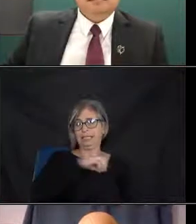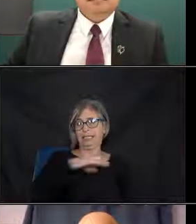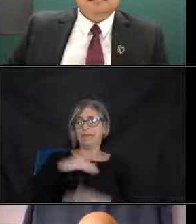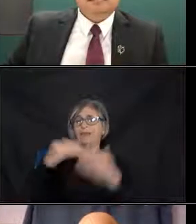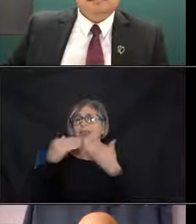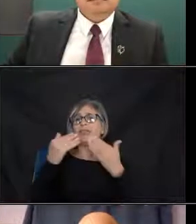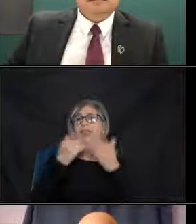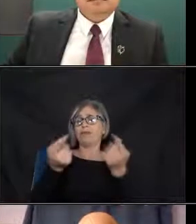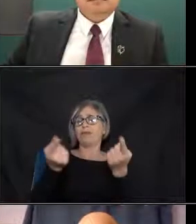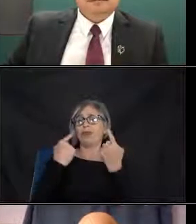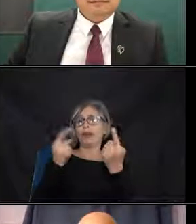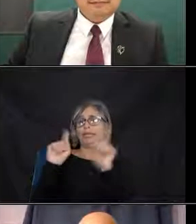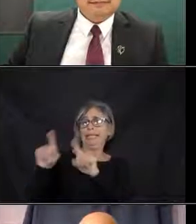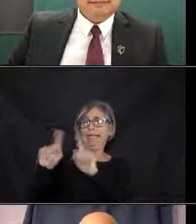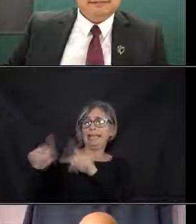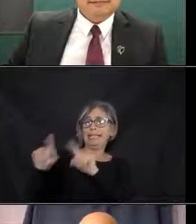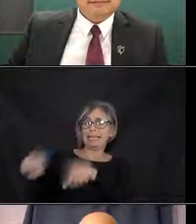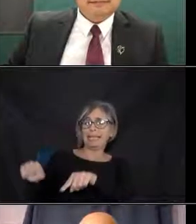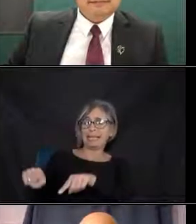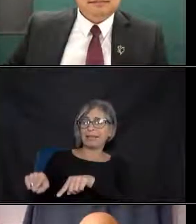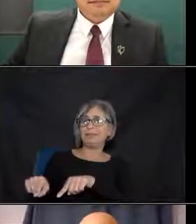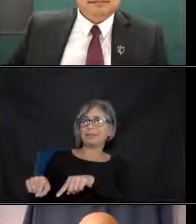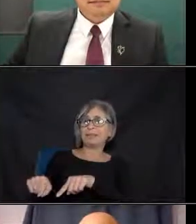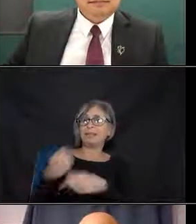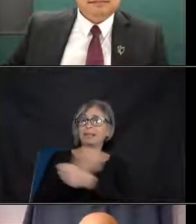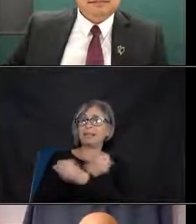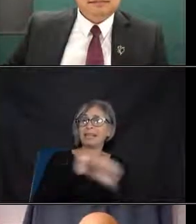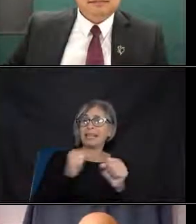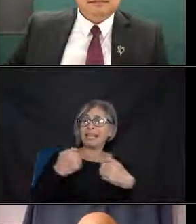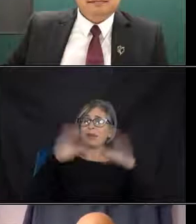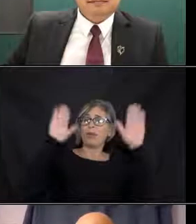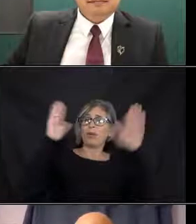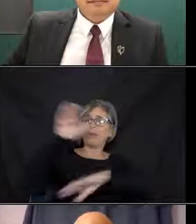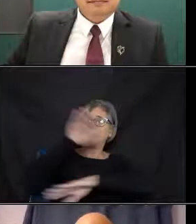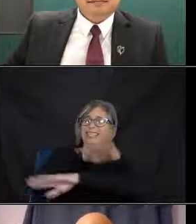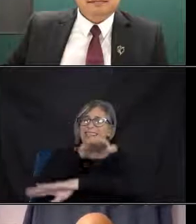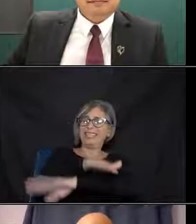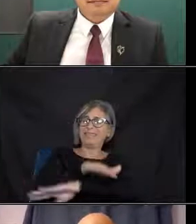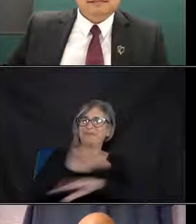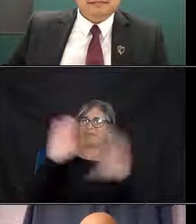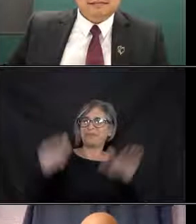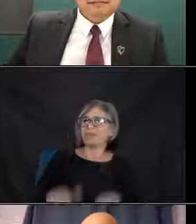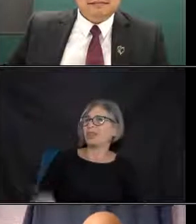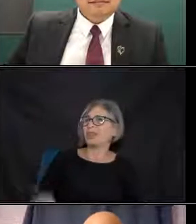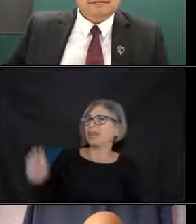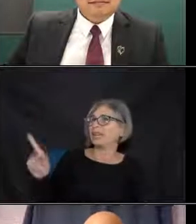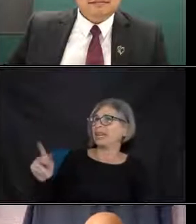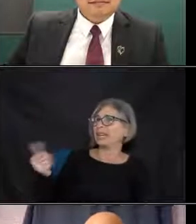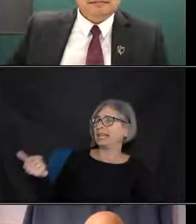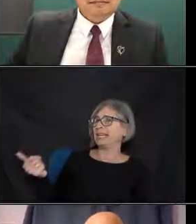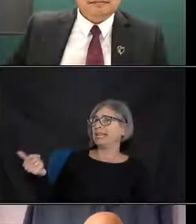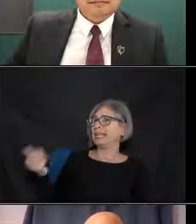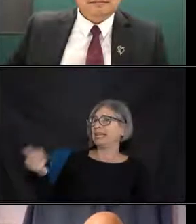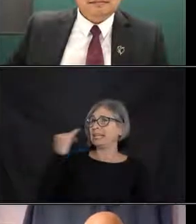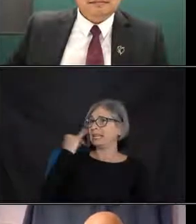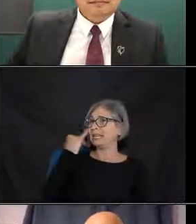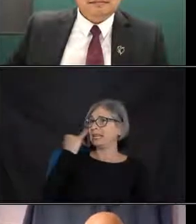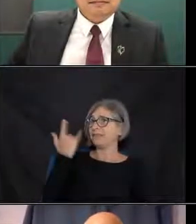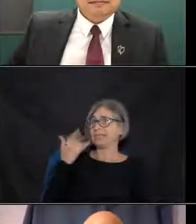you for attending the City of Boynton Beach Commission meeting. Be safe and have a great evening. All right. So If it's